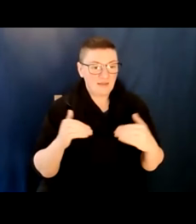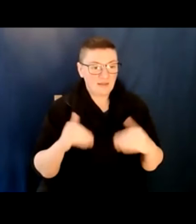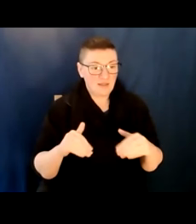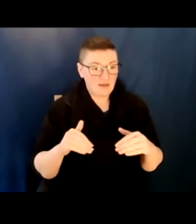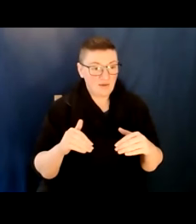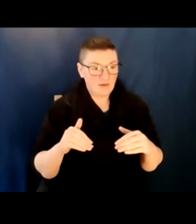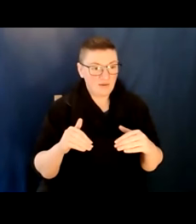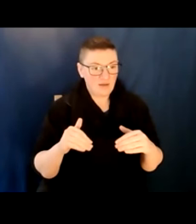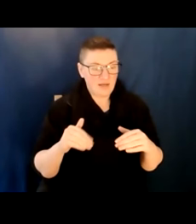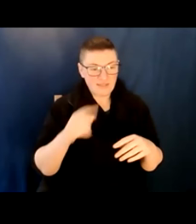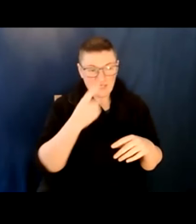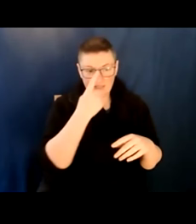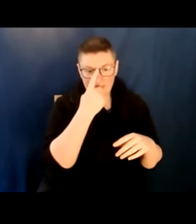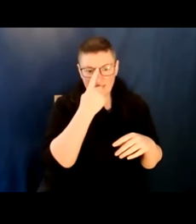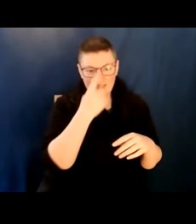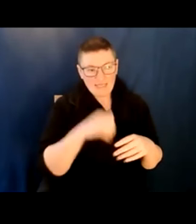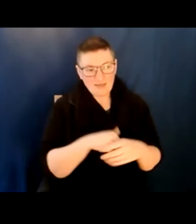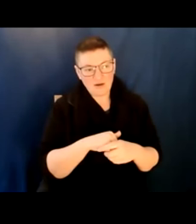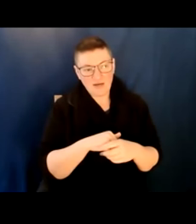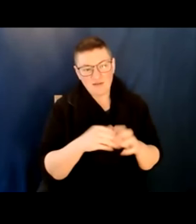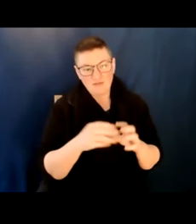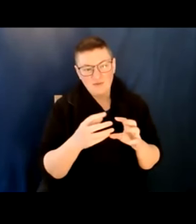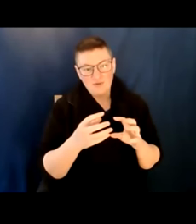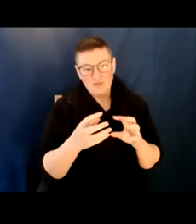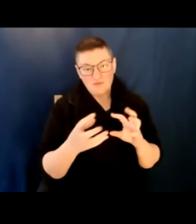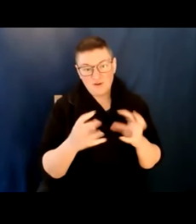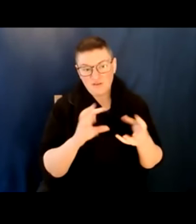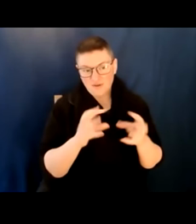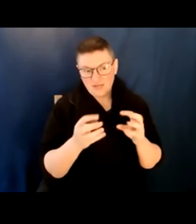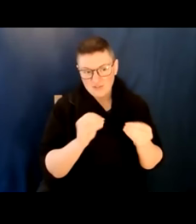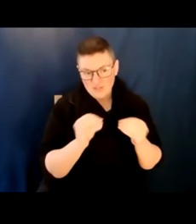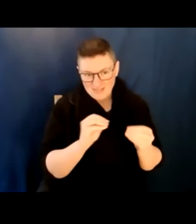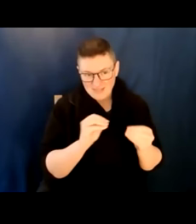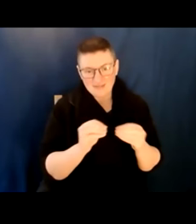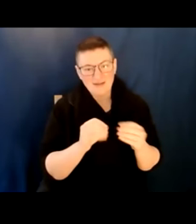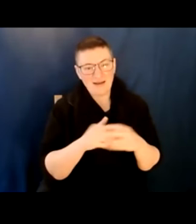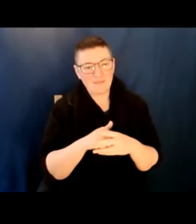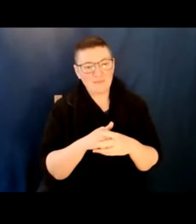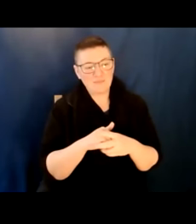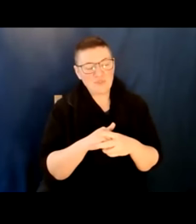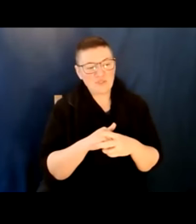And the C and D are kind of, they're very, very interconnected.